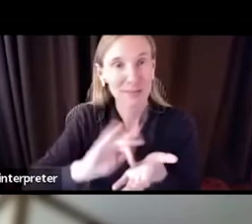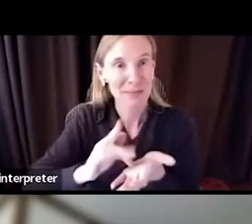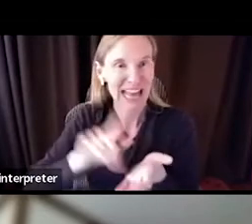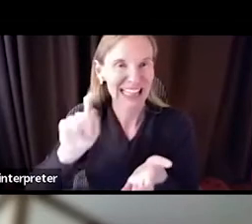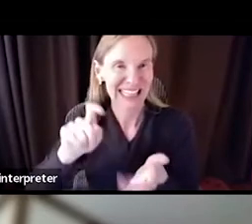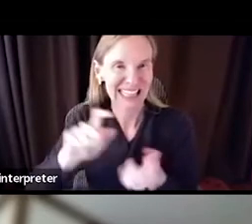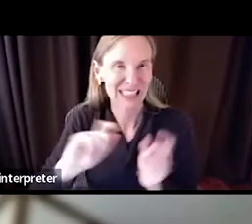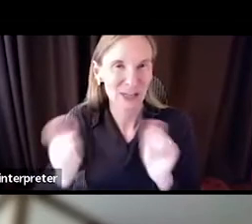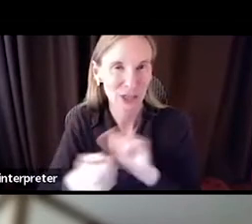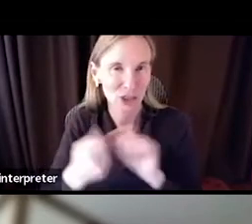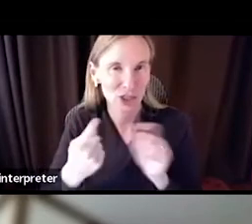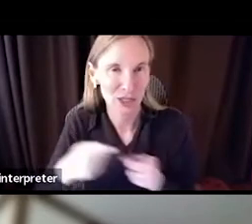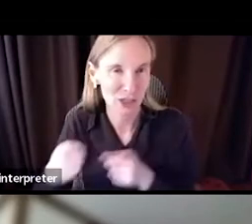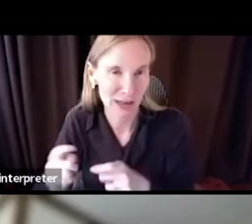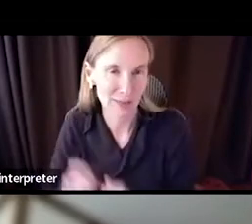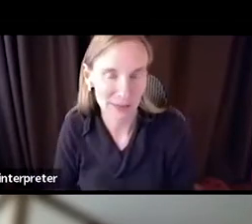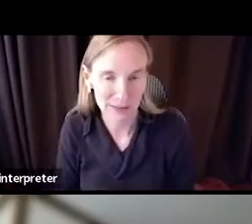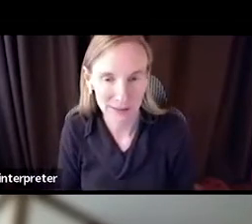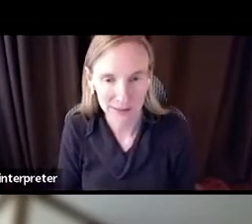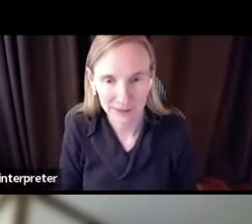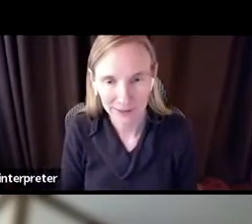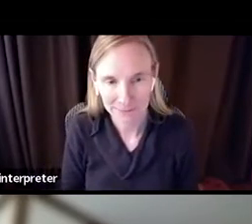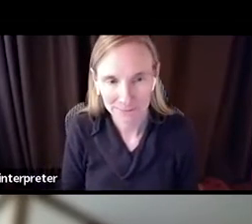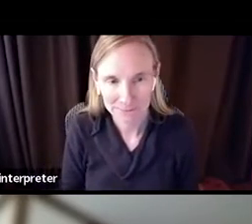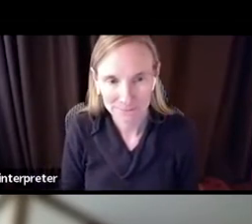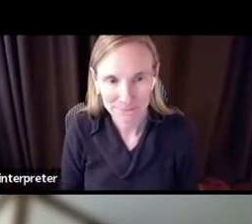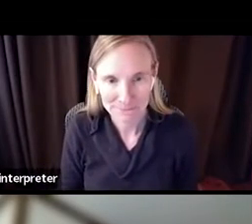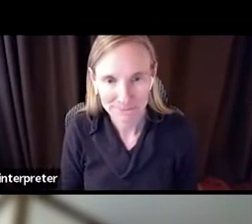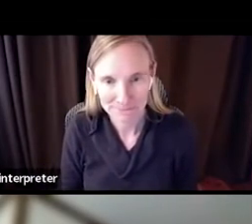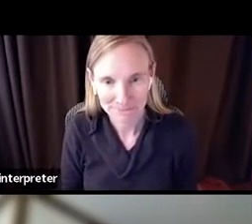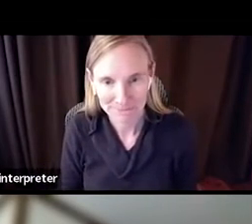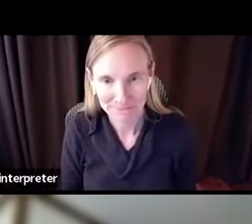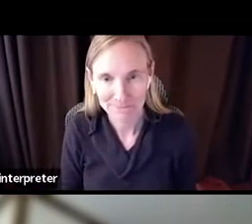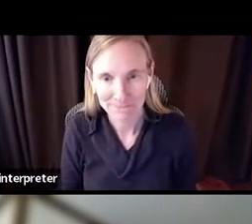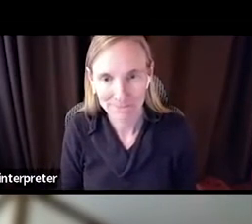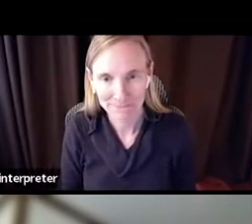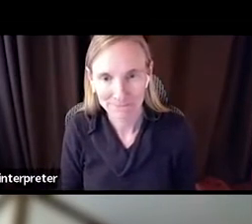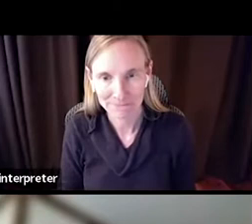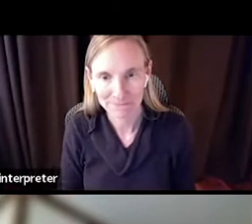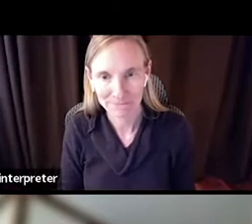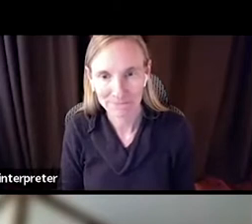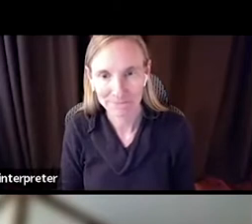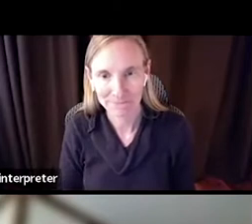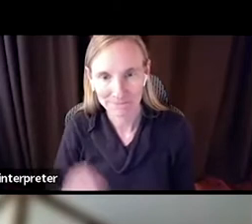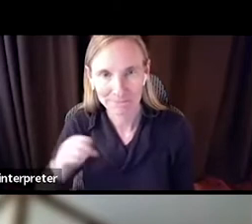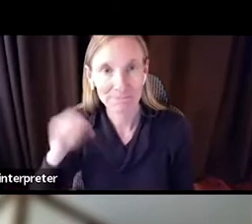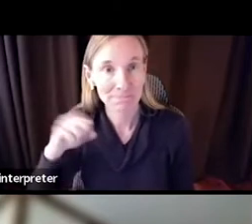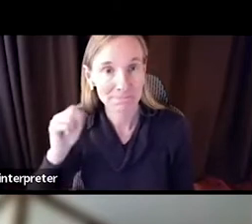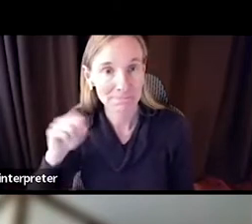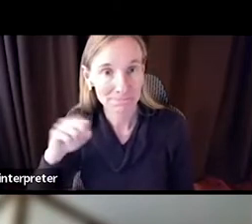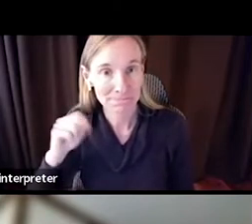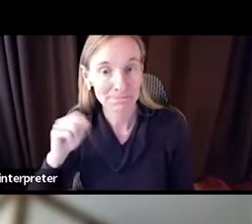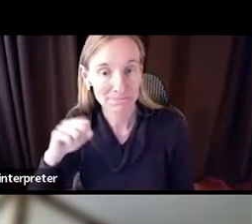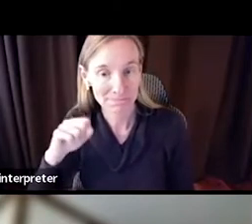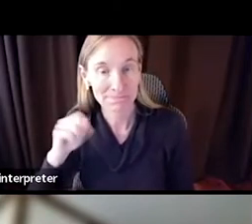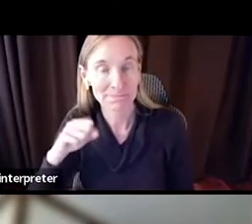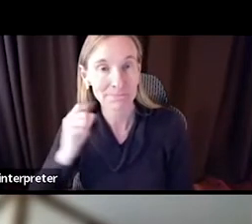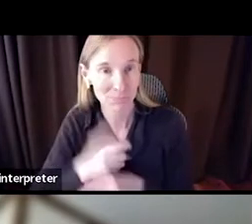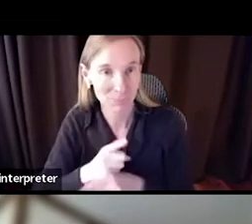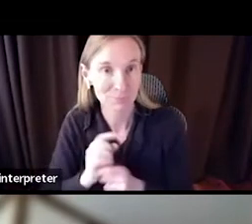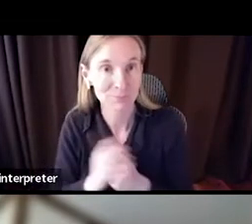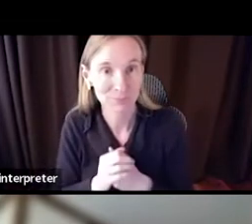change prior to the full 3-year period. Is that correct? That's